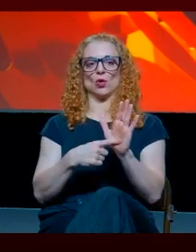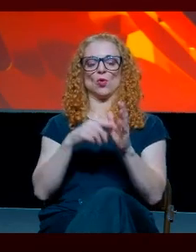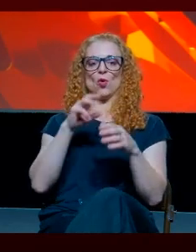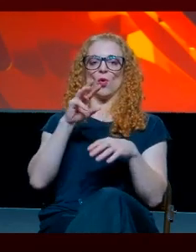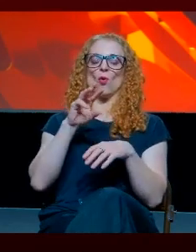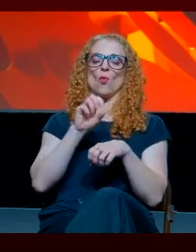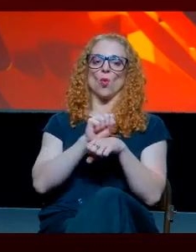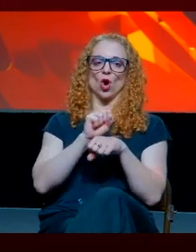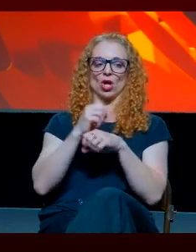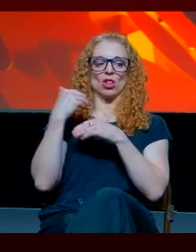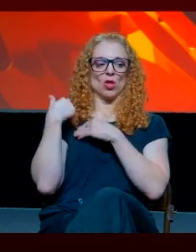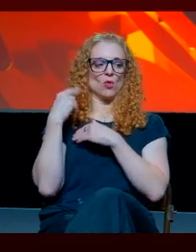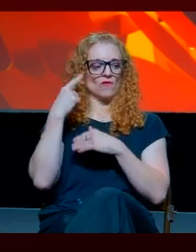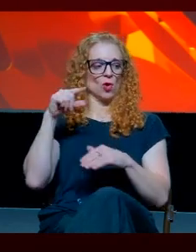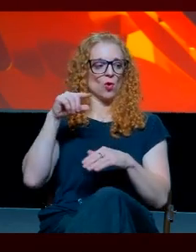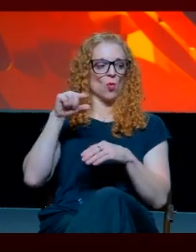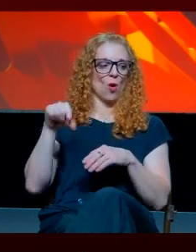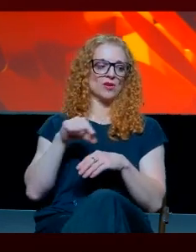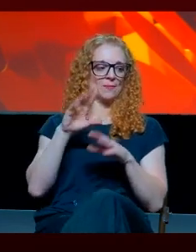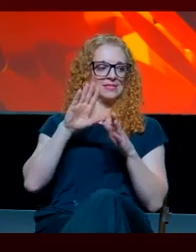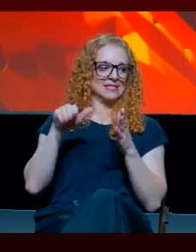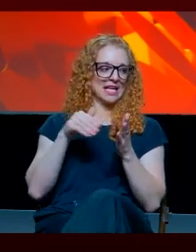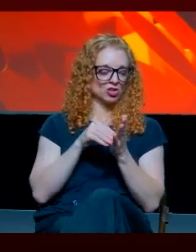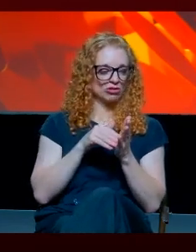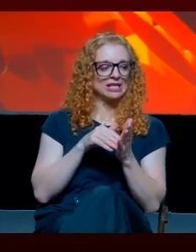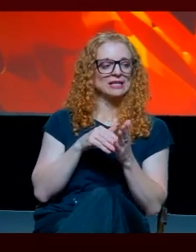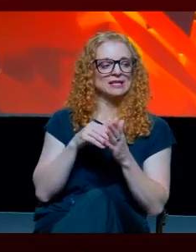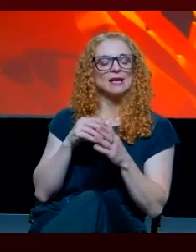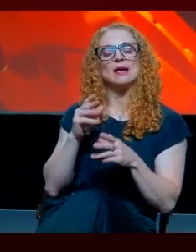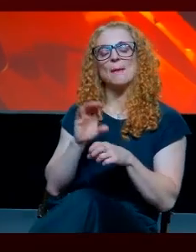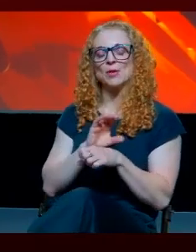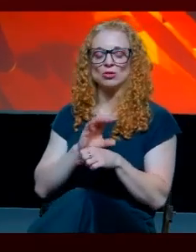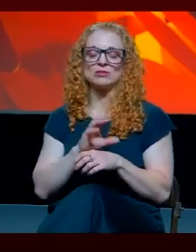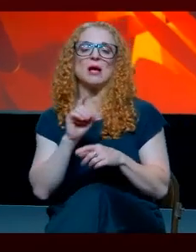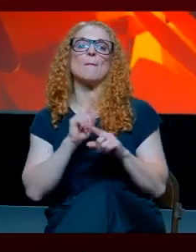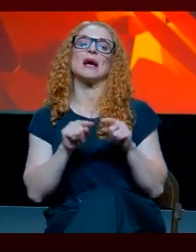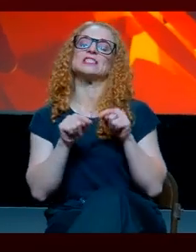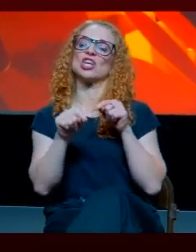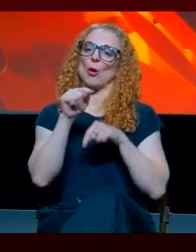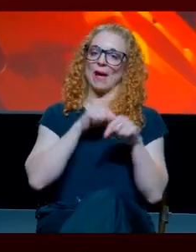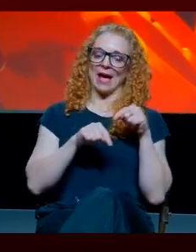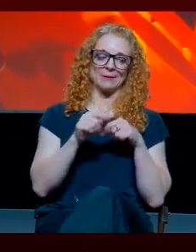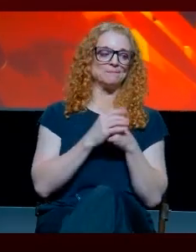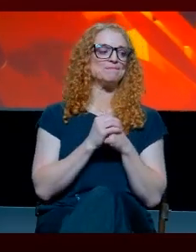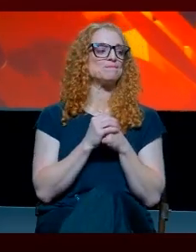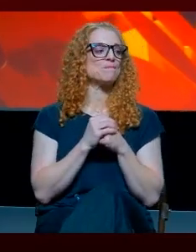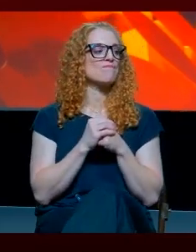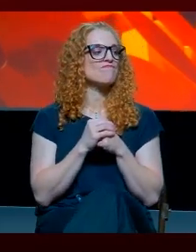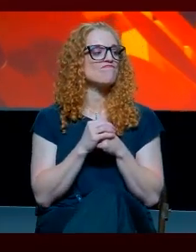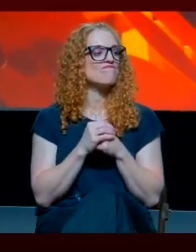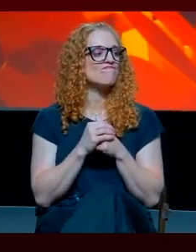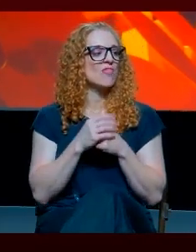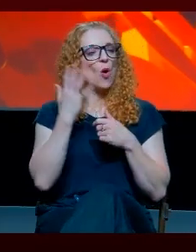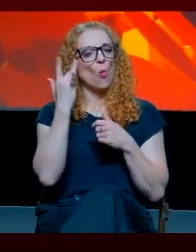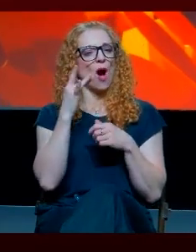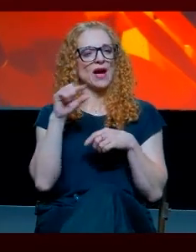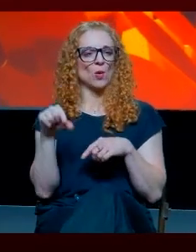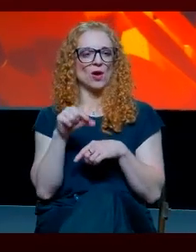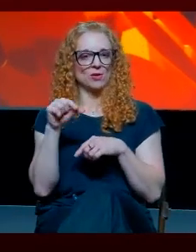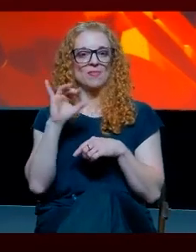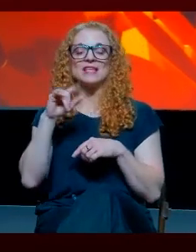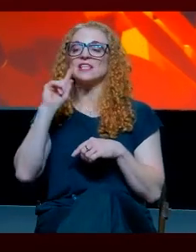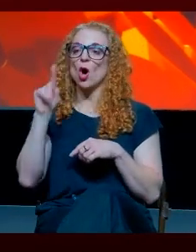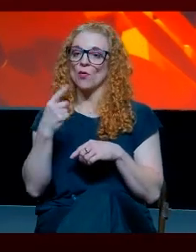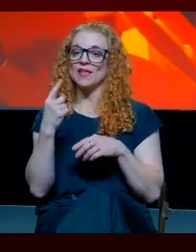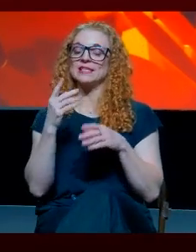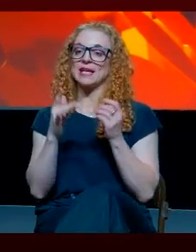for quantum-centric supercomputing. But to take a step back, why quantum? Well, it is the only technology